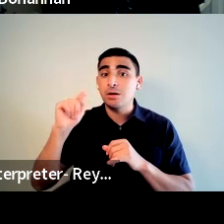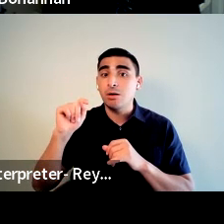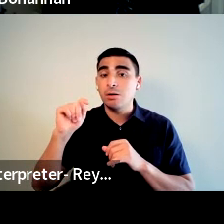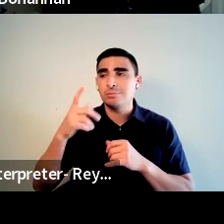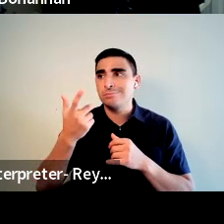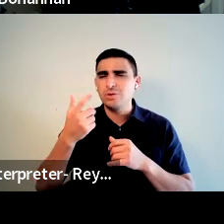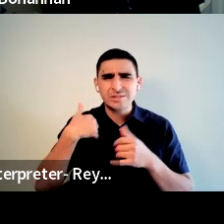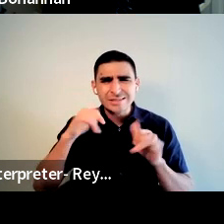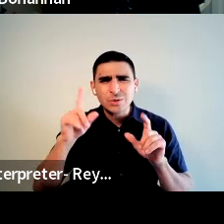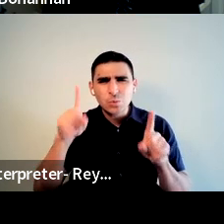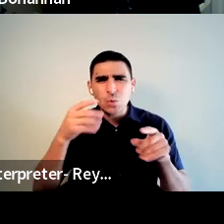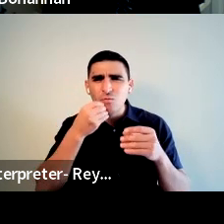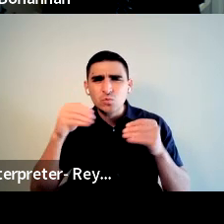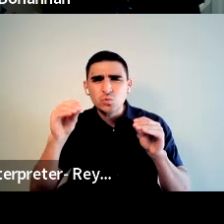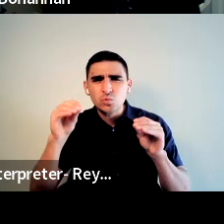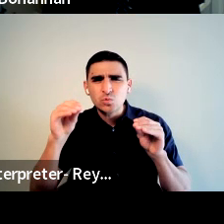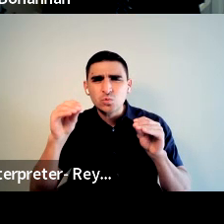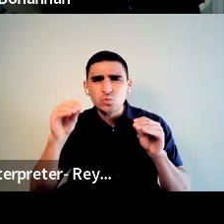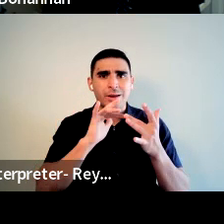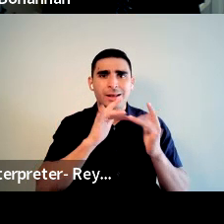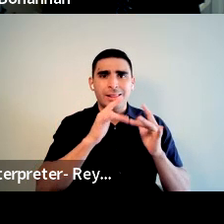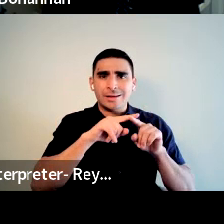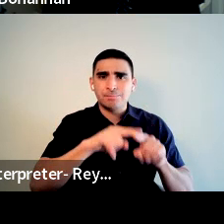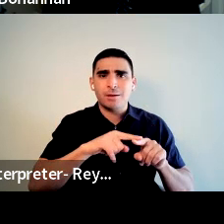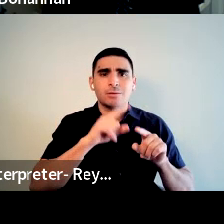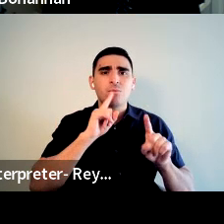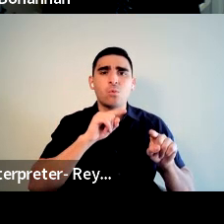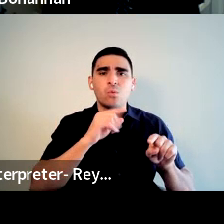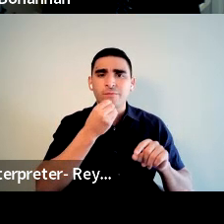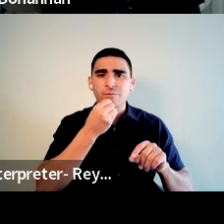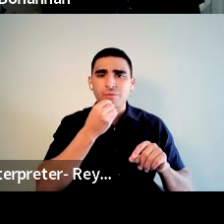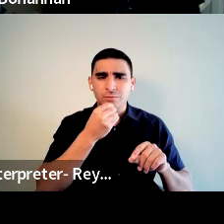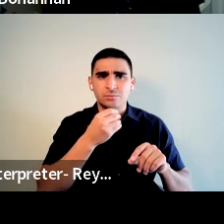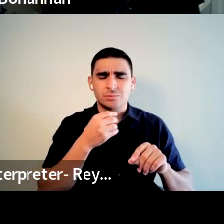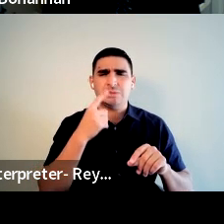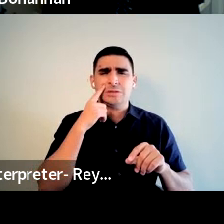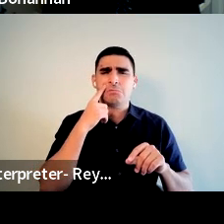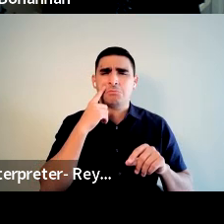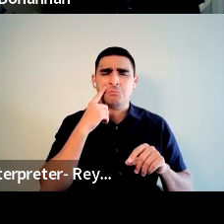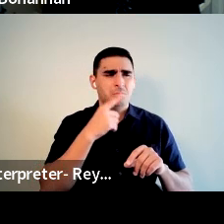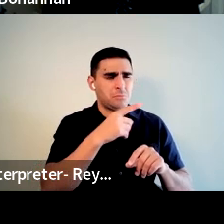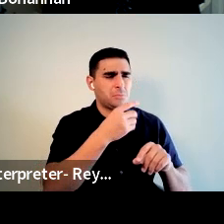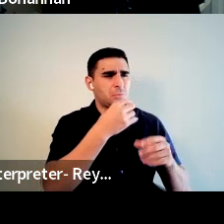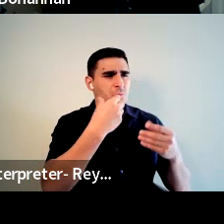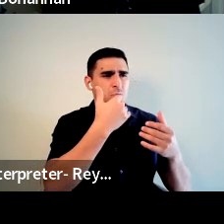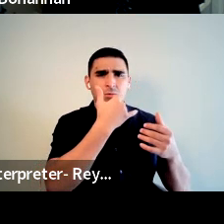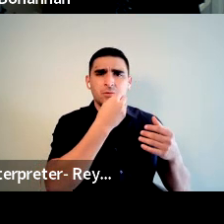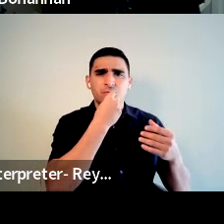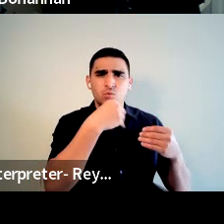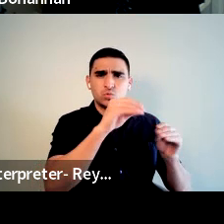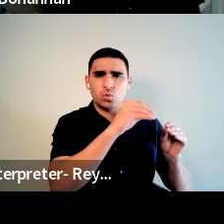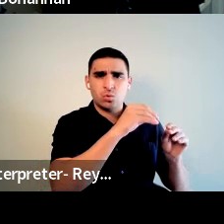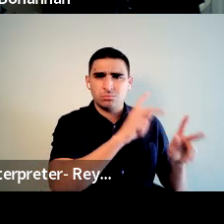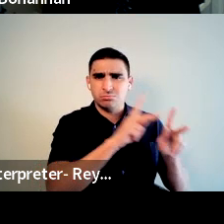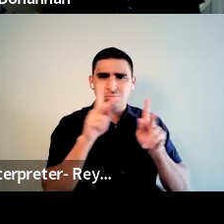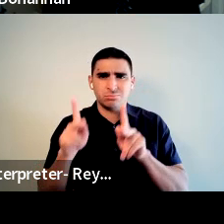been ordering a lot of things online. And I wonder if we should take a hint from grocery stores that something like the Boulder Strong